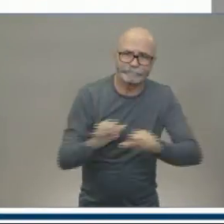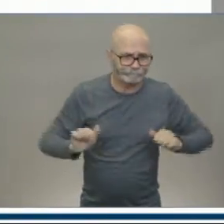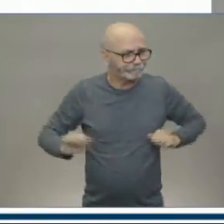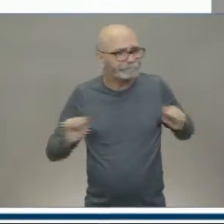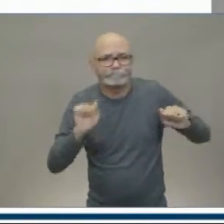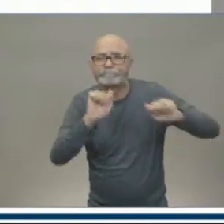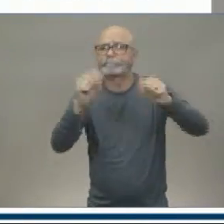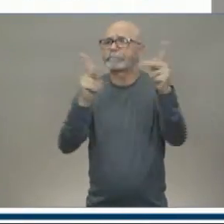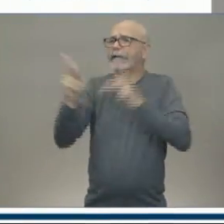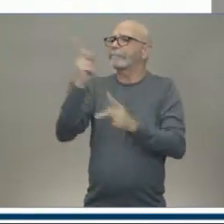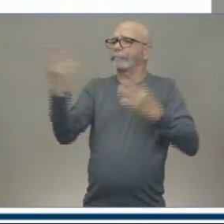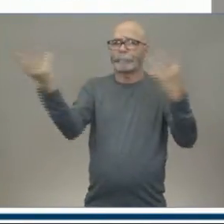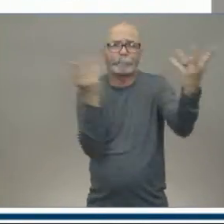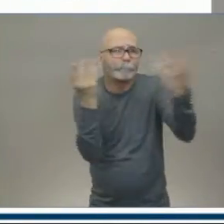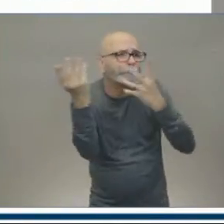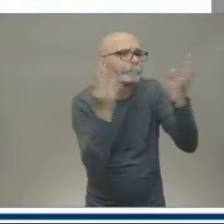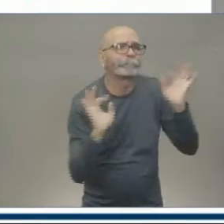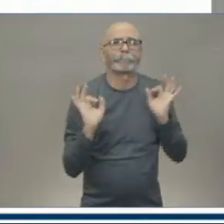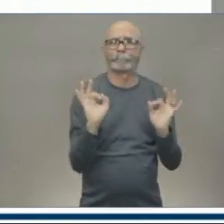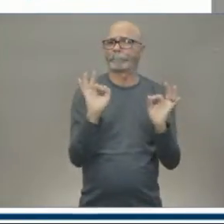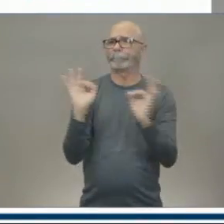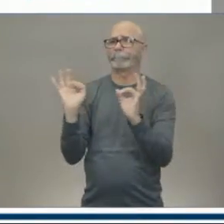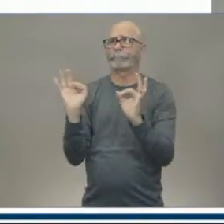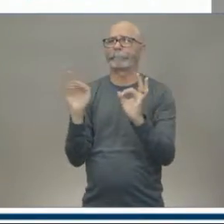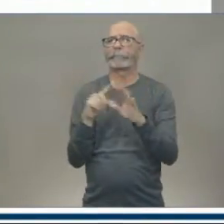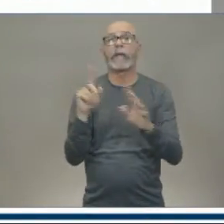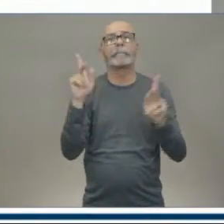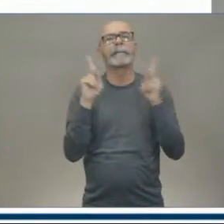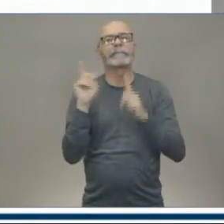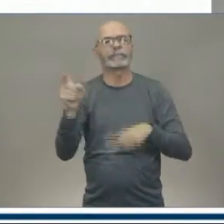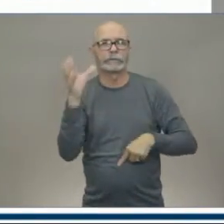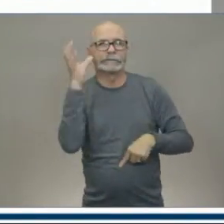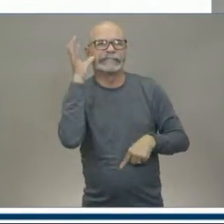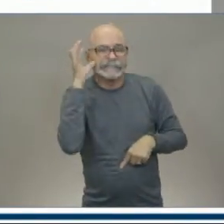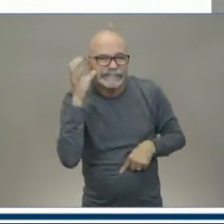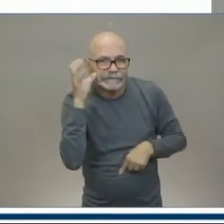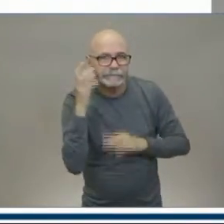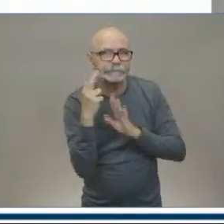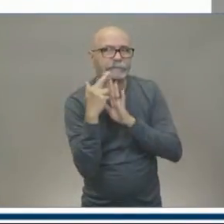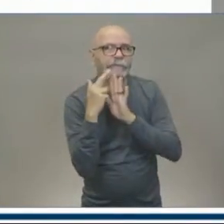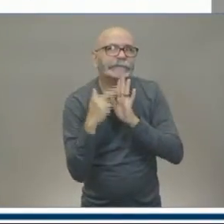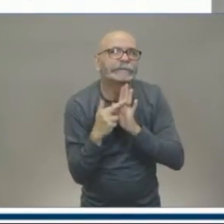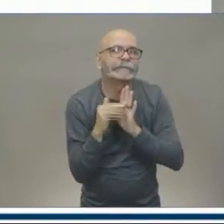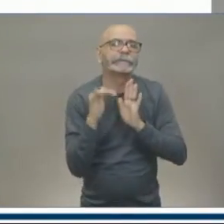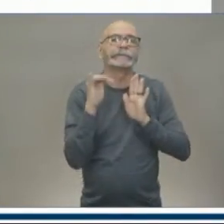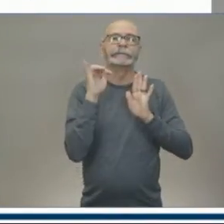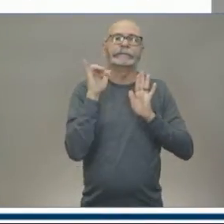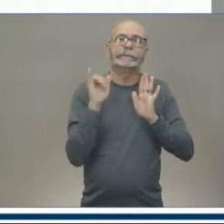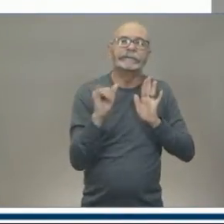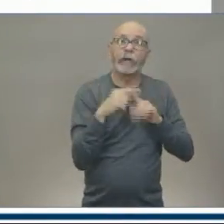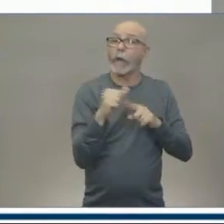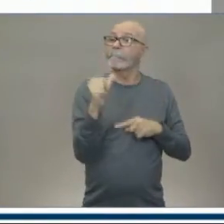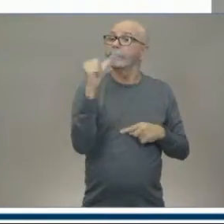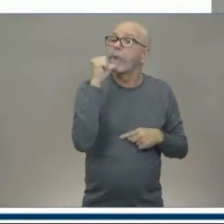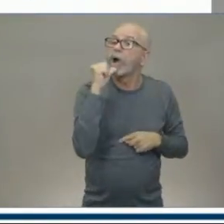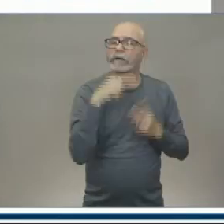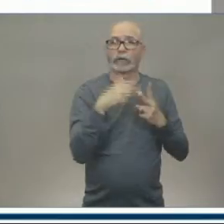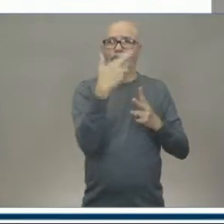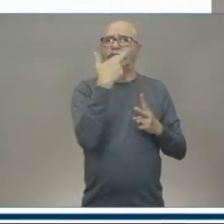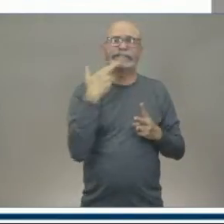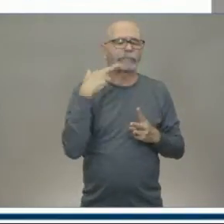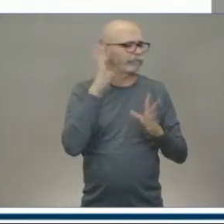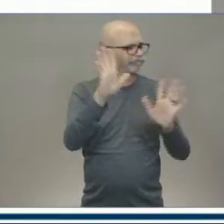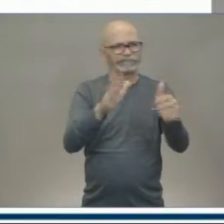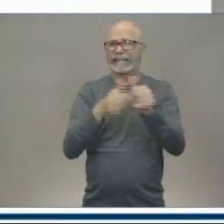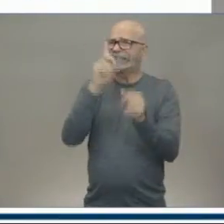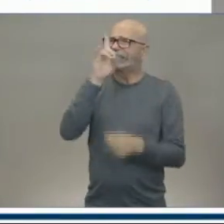long as everybody follows all the public health protocols. They are following the rules to allow Nova Scotians to get out with friends and